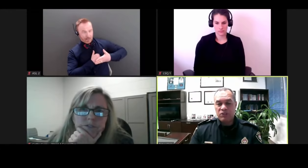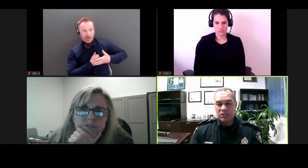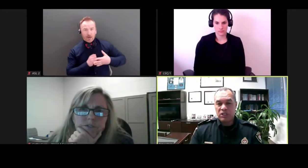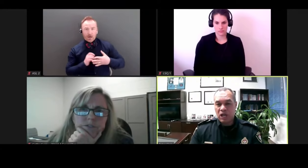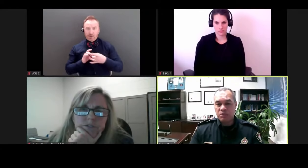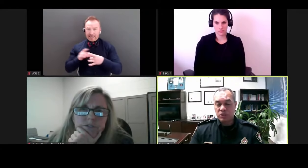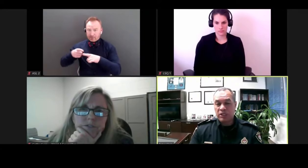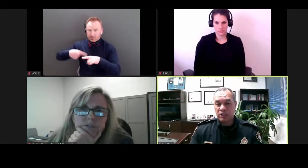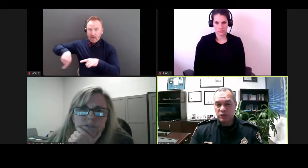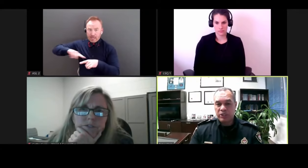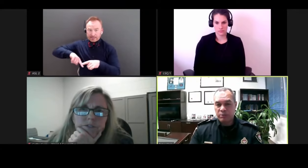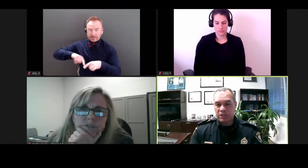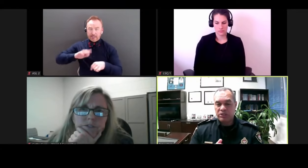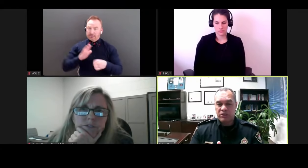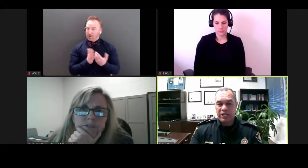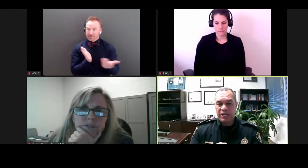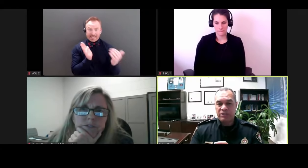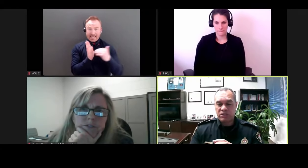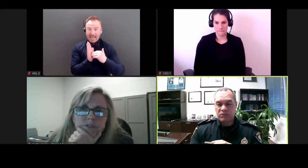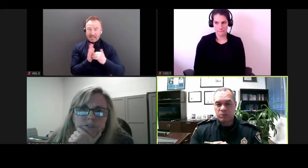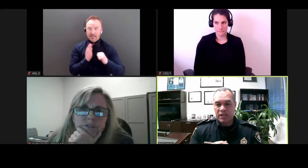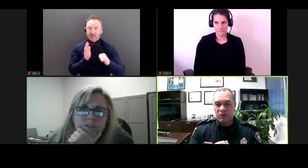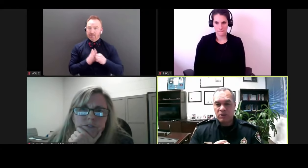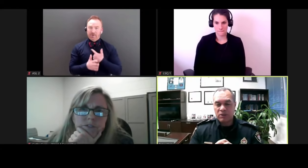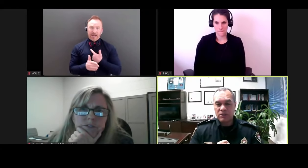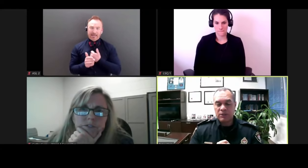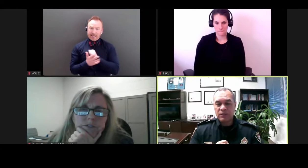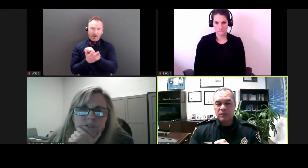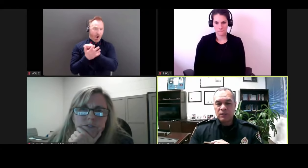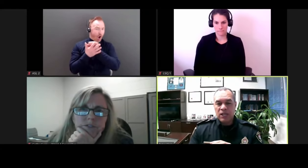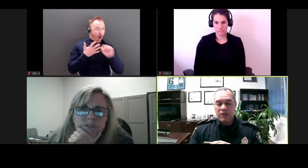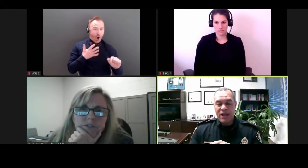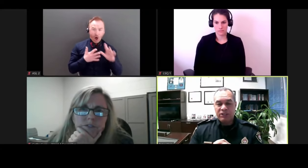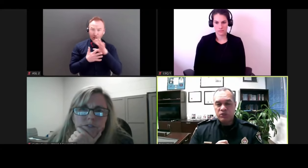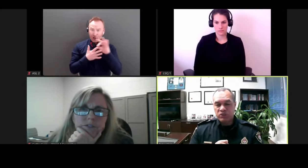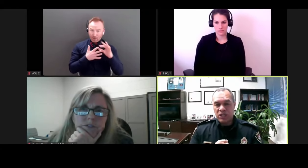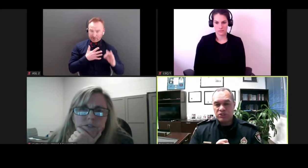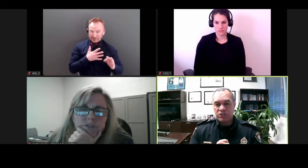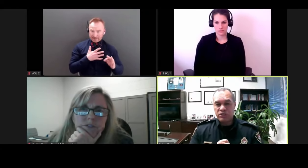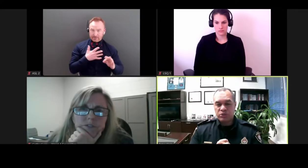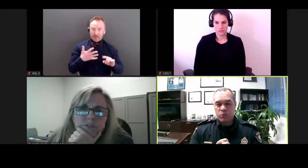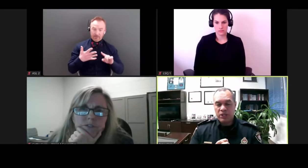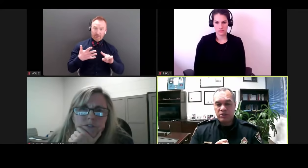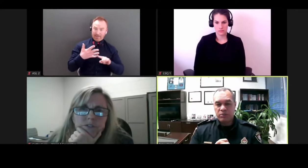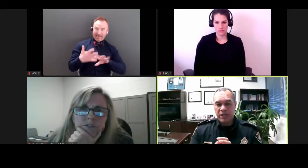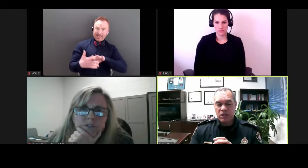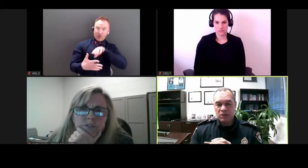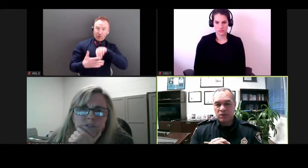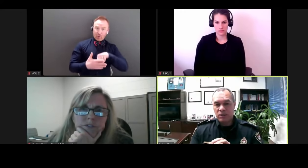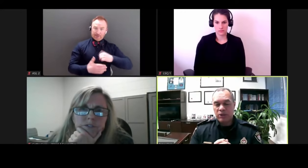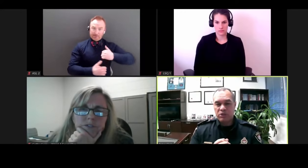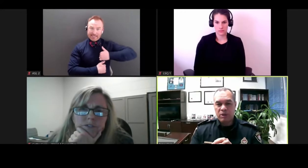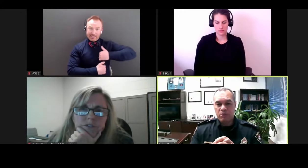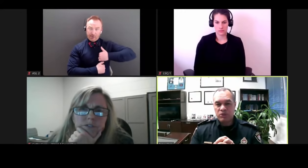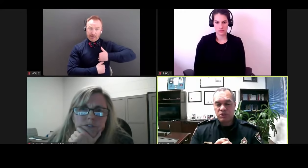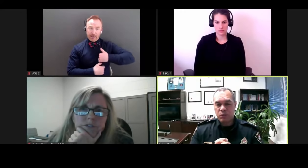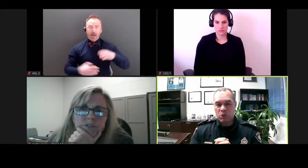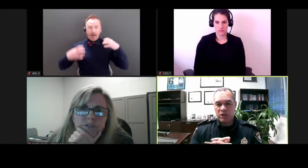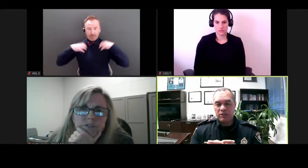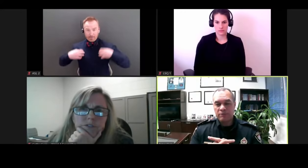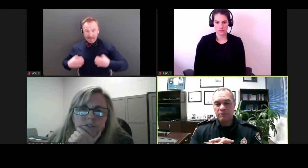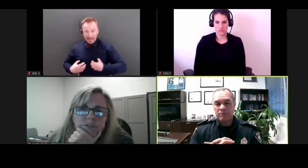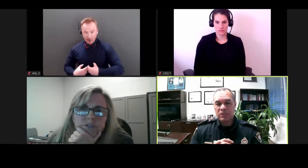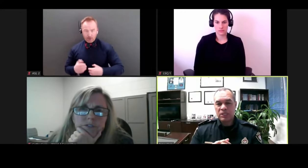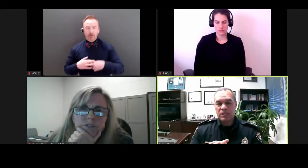at every single option, including military aid to civil power. I've had those discussions with mayor, council members, the